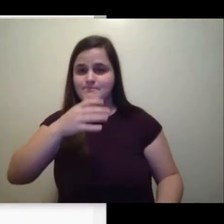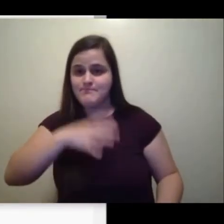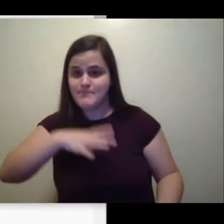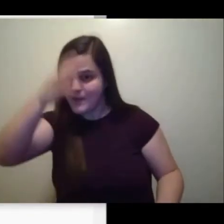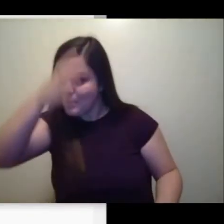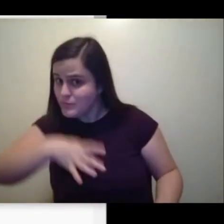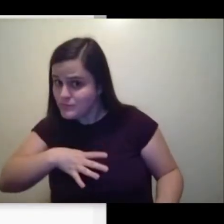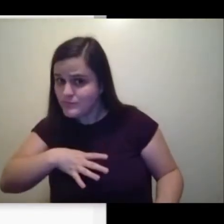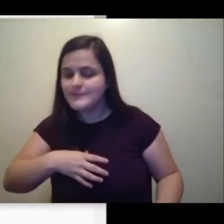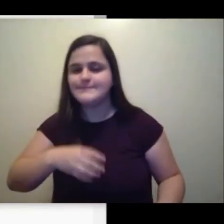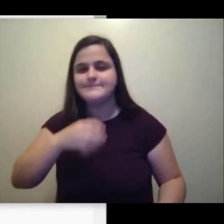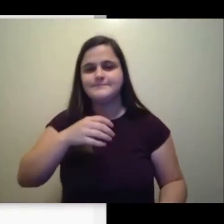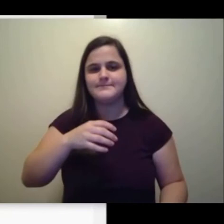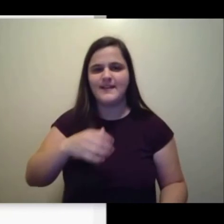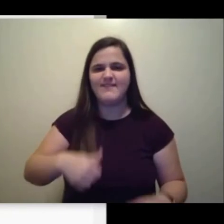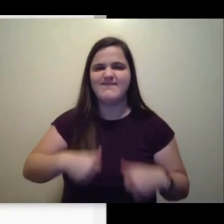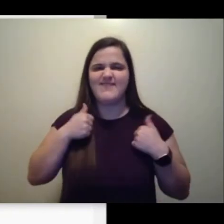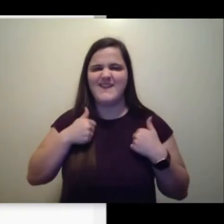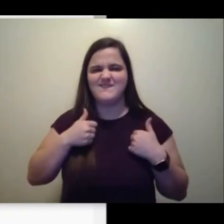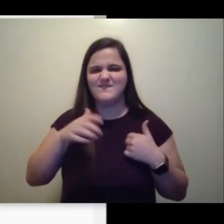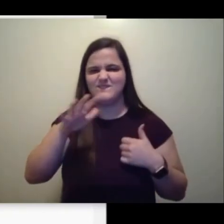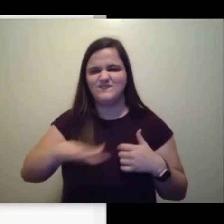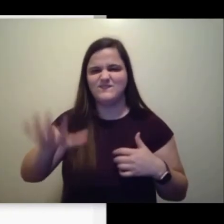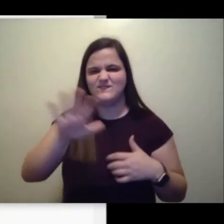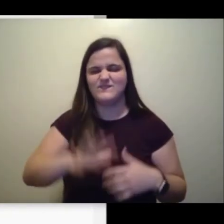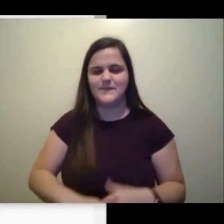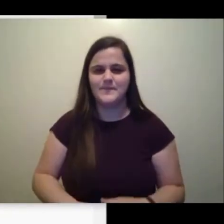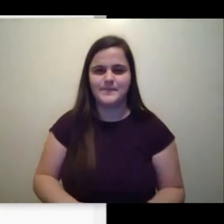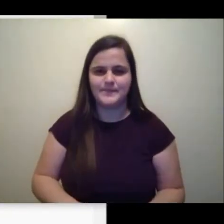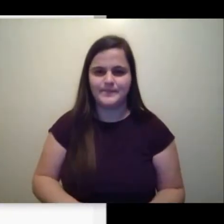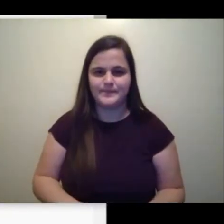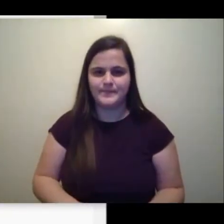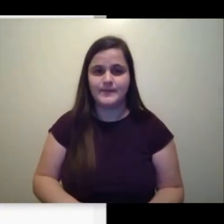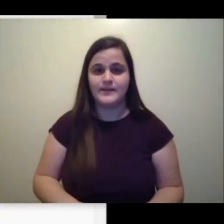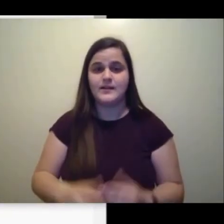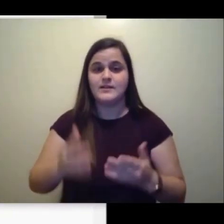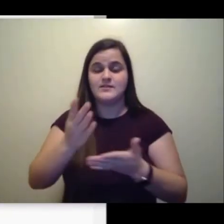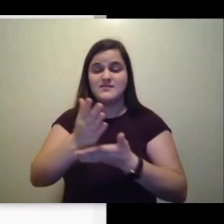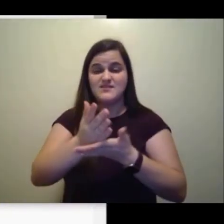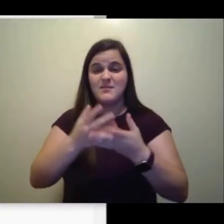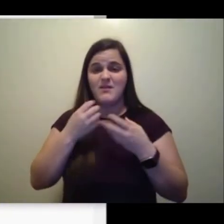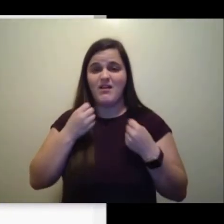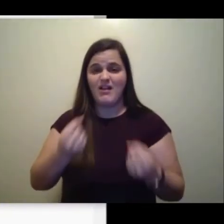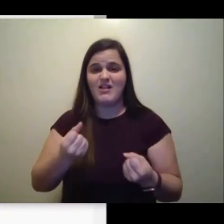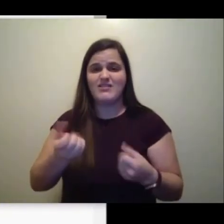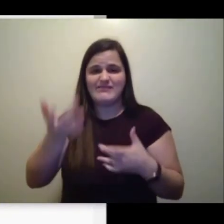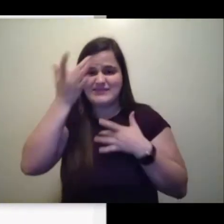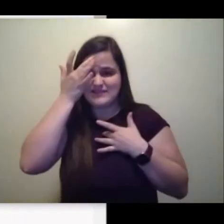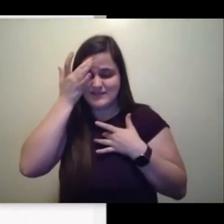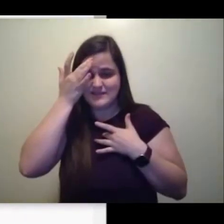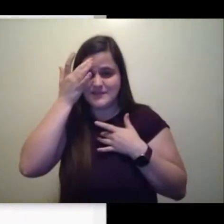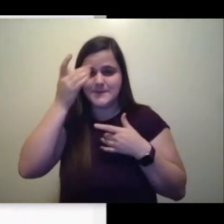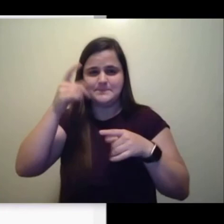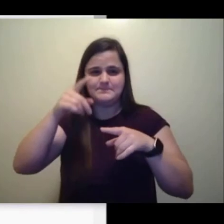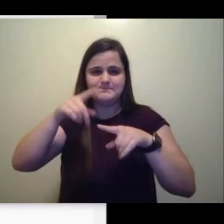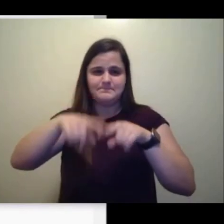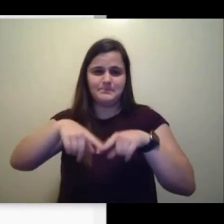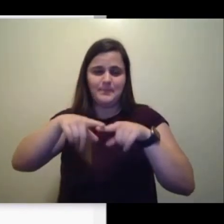health conditions may put people at risk for protein deficiency or increased protein